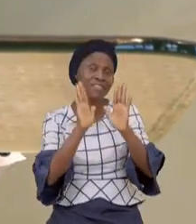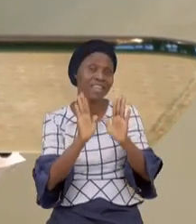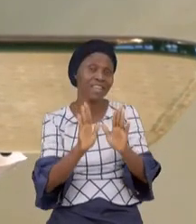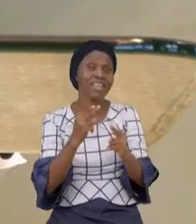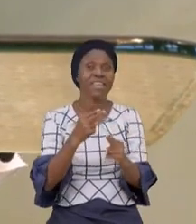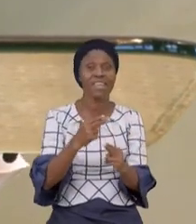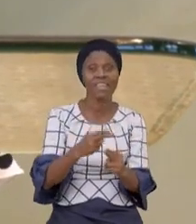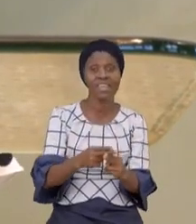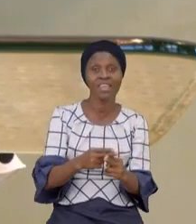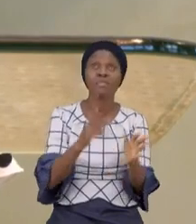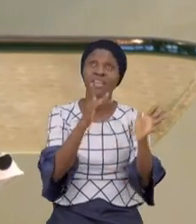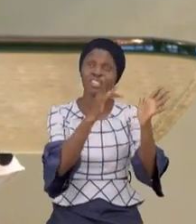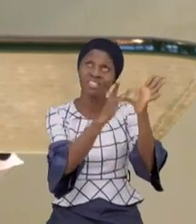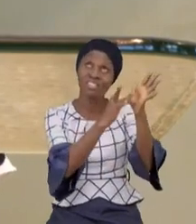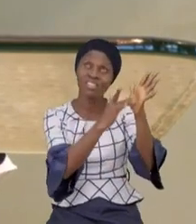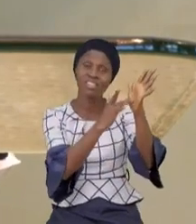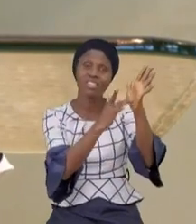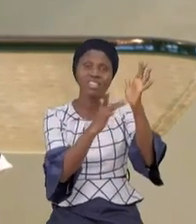wonderful name,